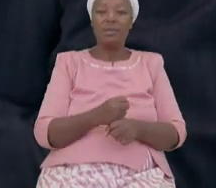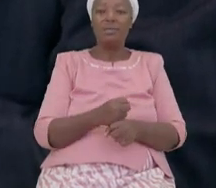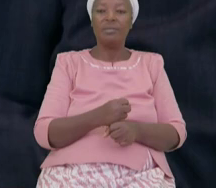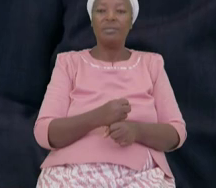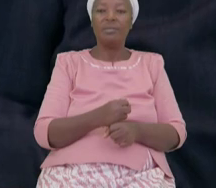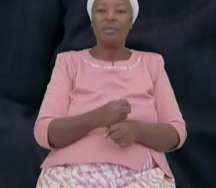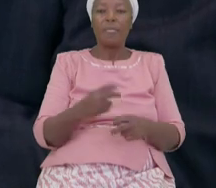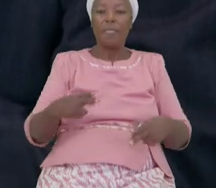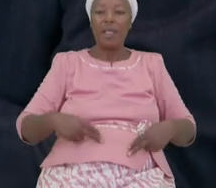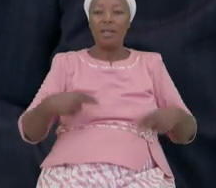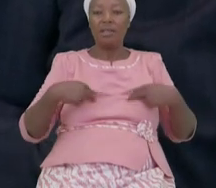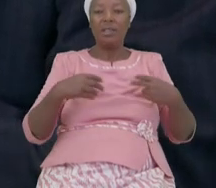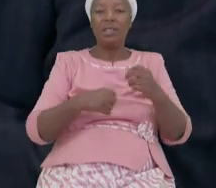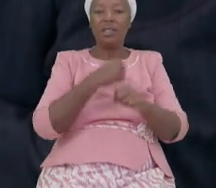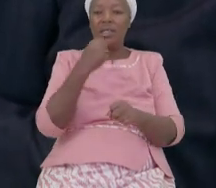healthy year,